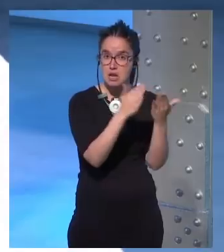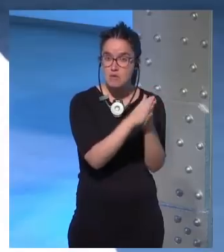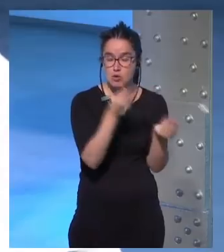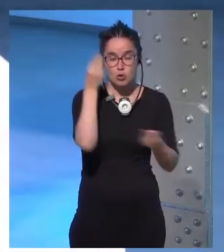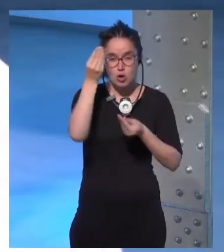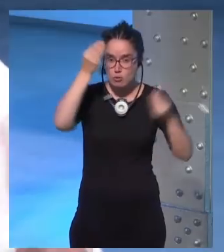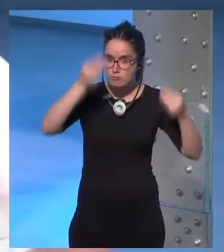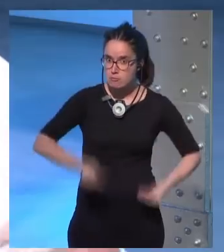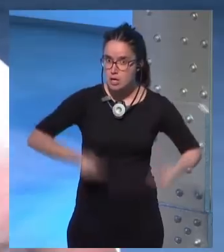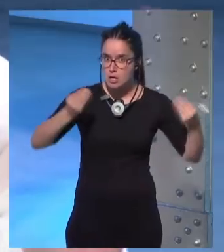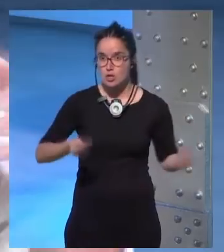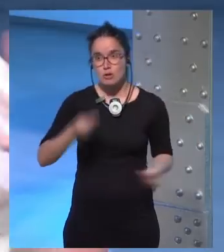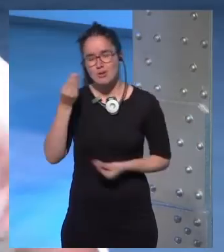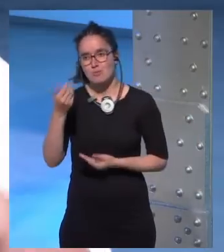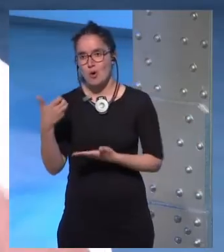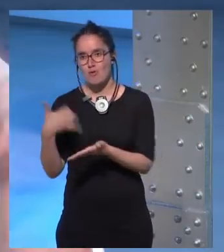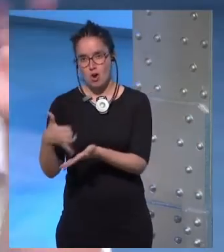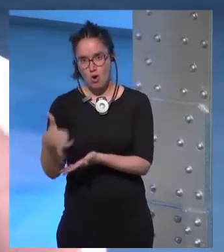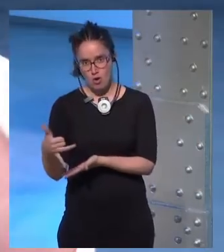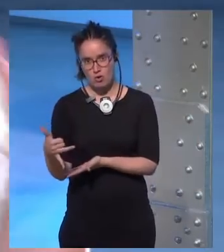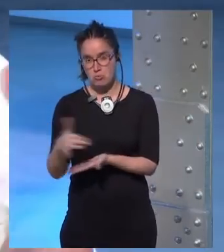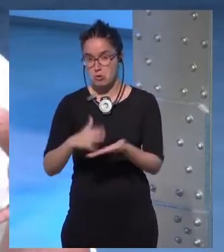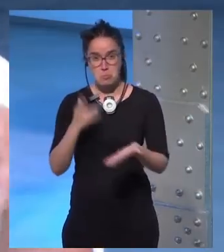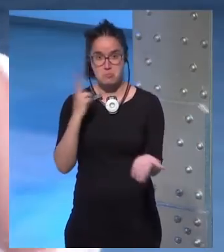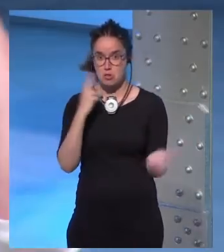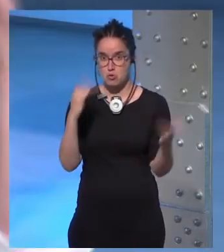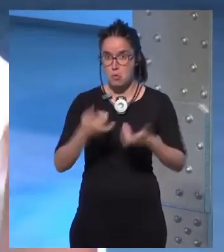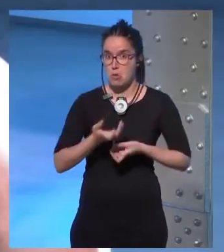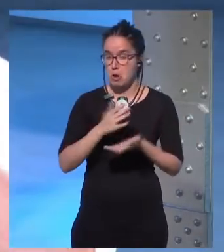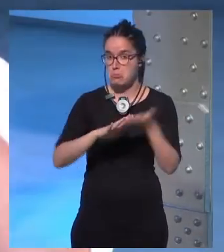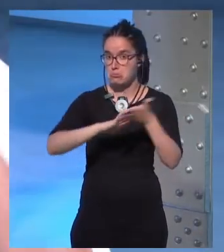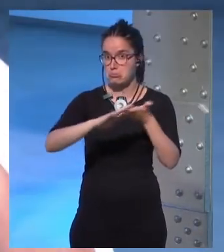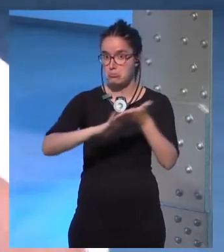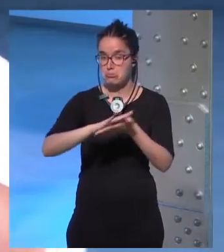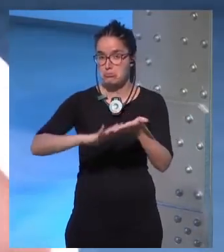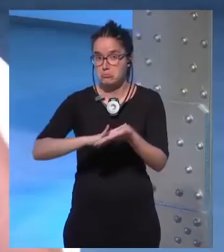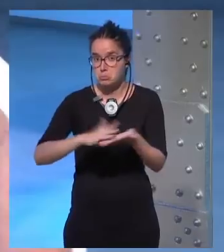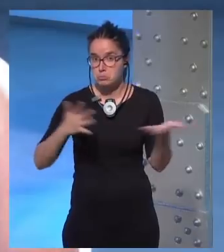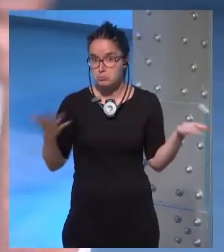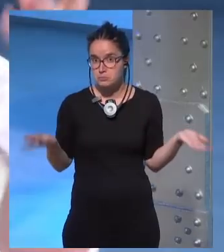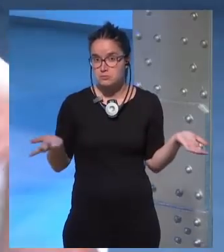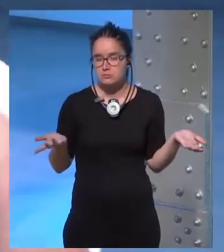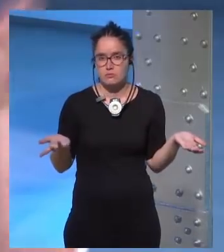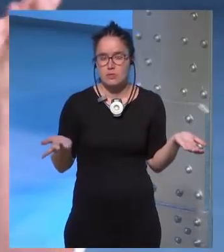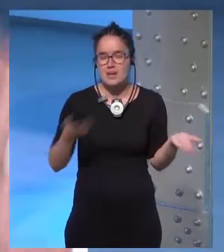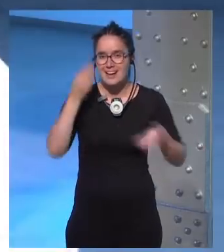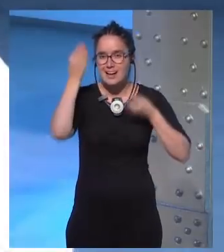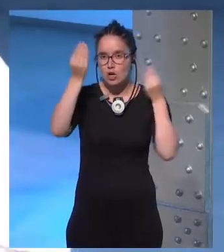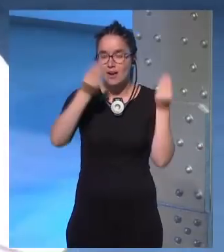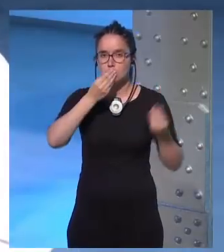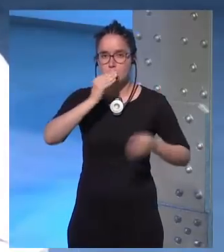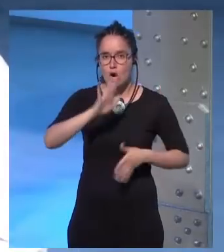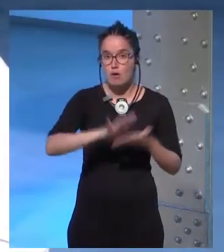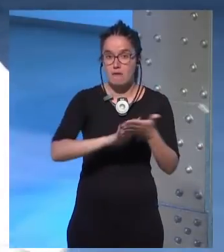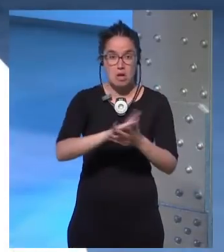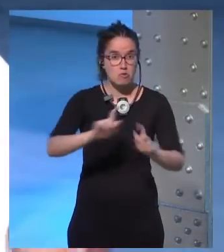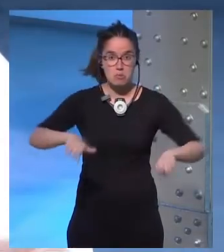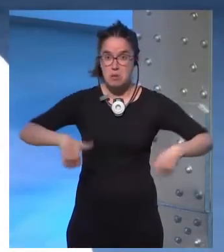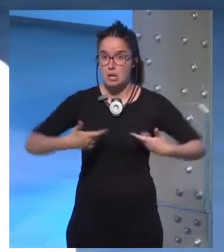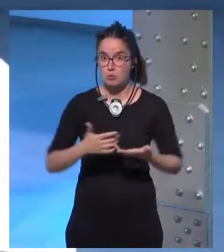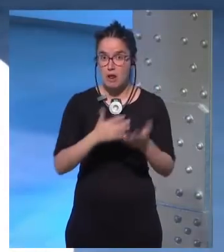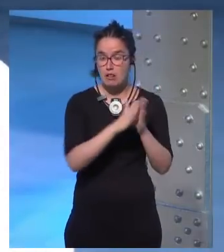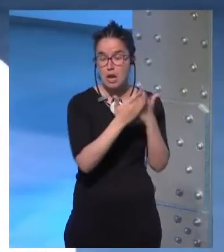I love putting together, you know, bags of swag, like buttons and pins and postcards and things.